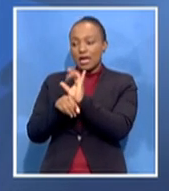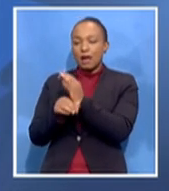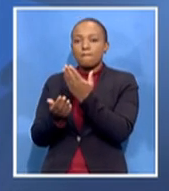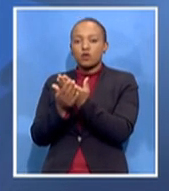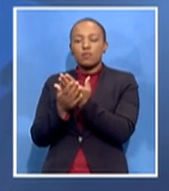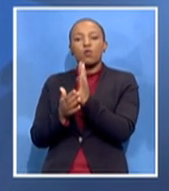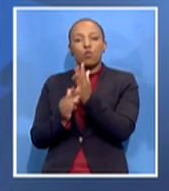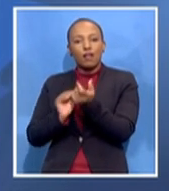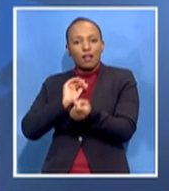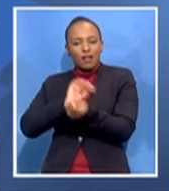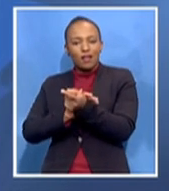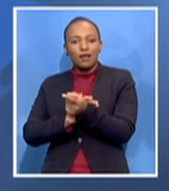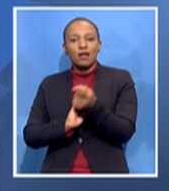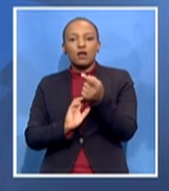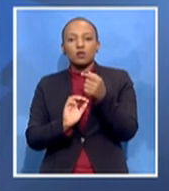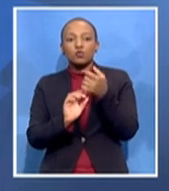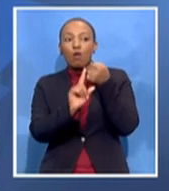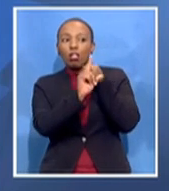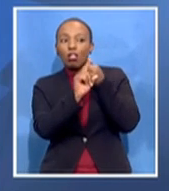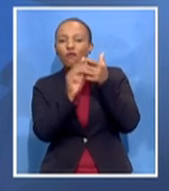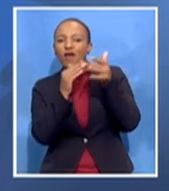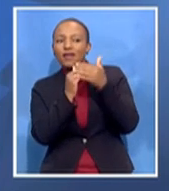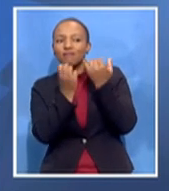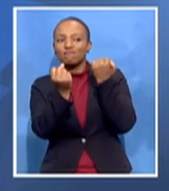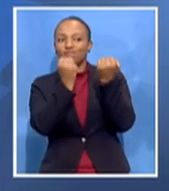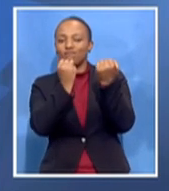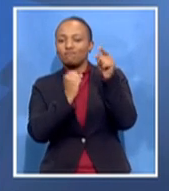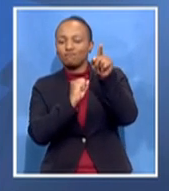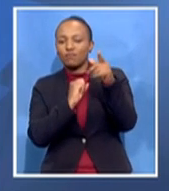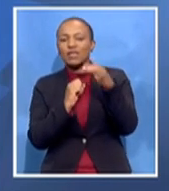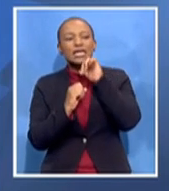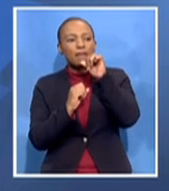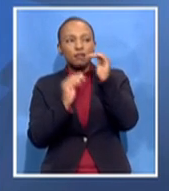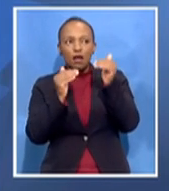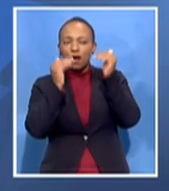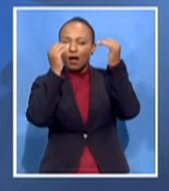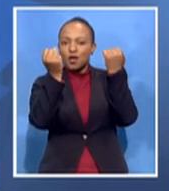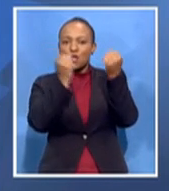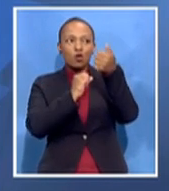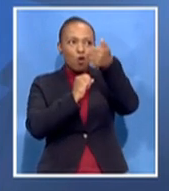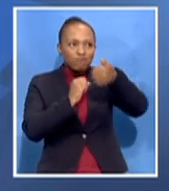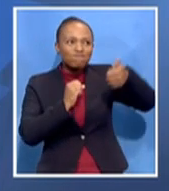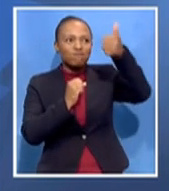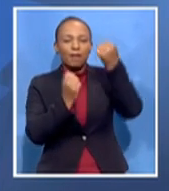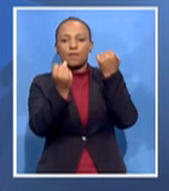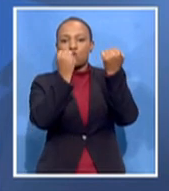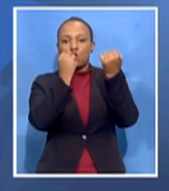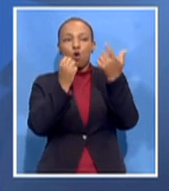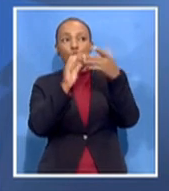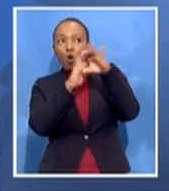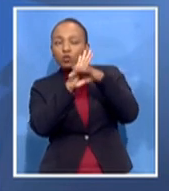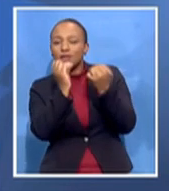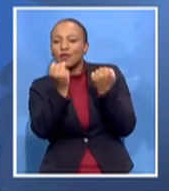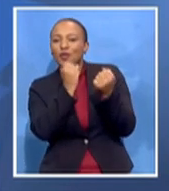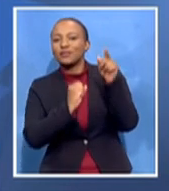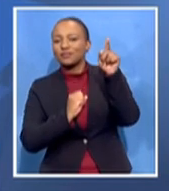court, whether the High Court, the Supreme Court of Appeal, or the Constitutional Court, that he is actually